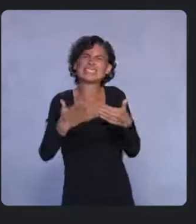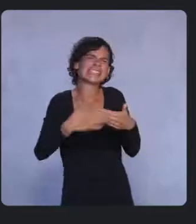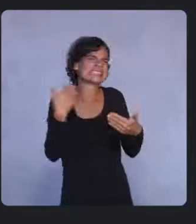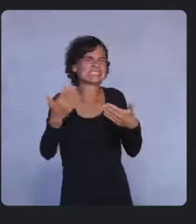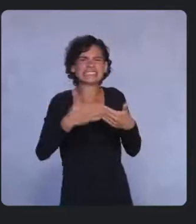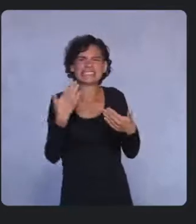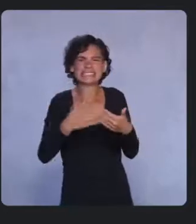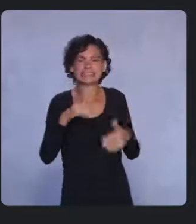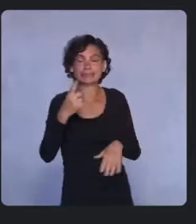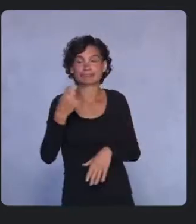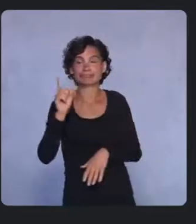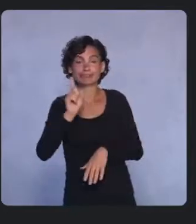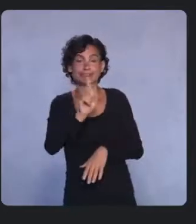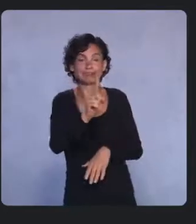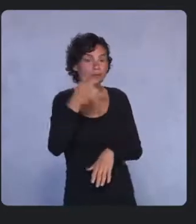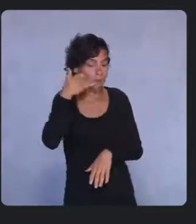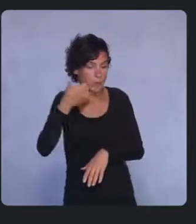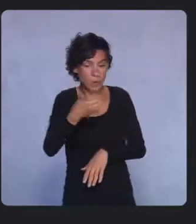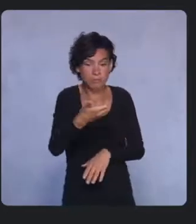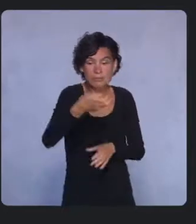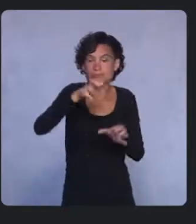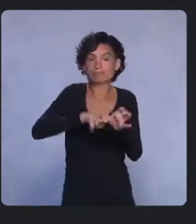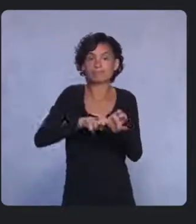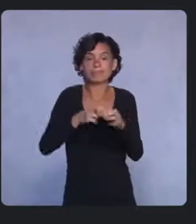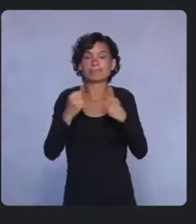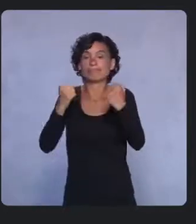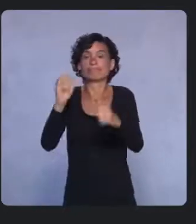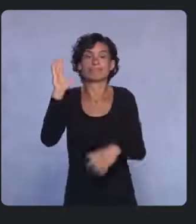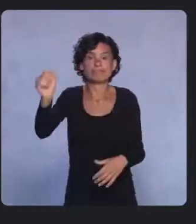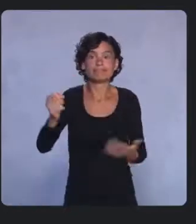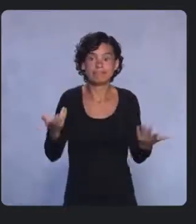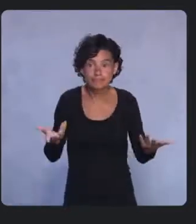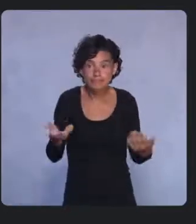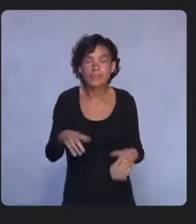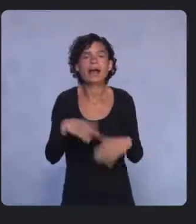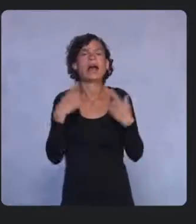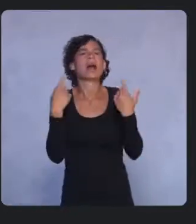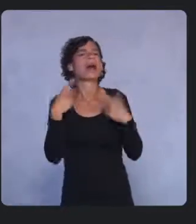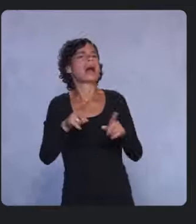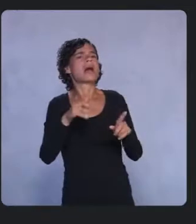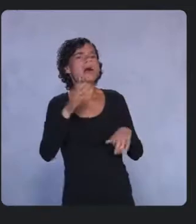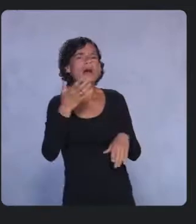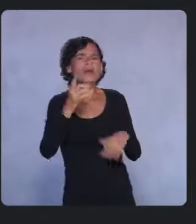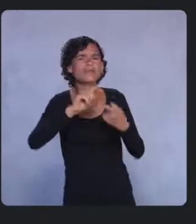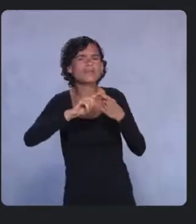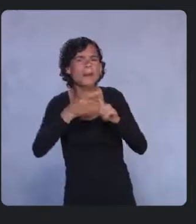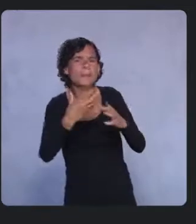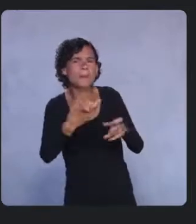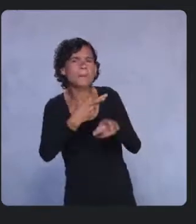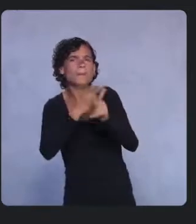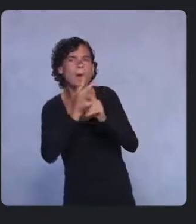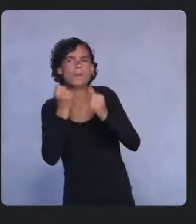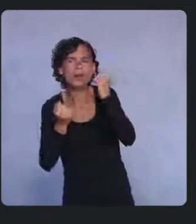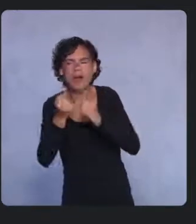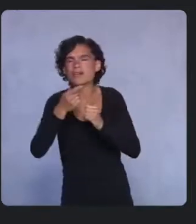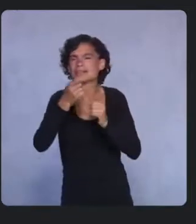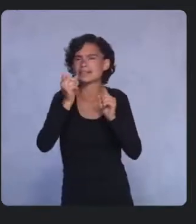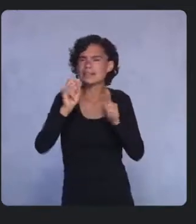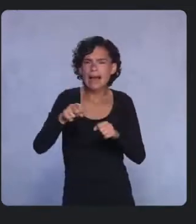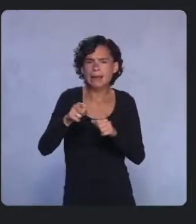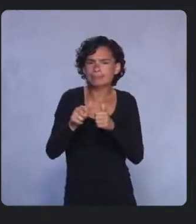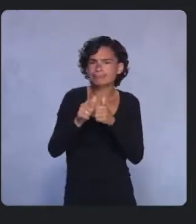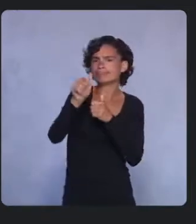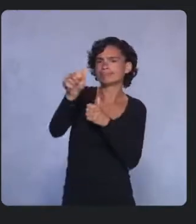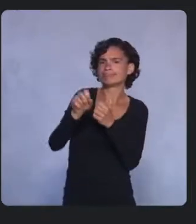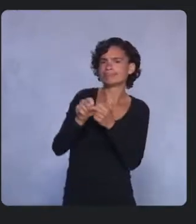step in, and away you go. And if your friend needs to borrow your car, you can remotely and securely share your digital